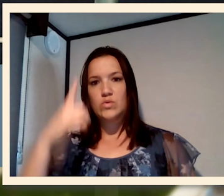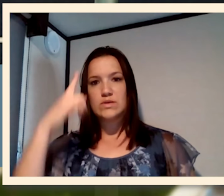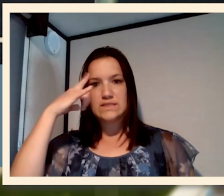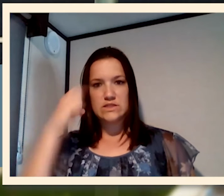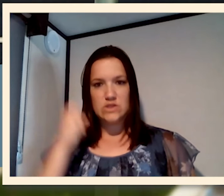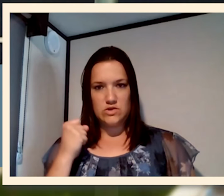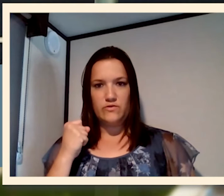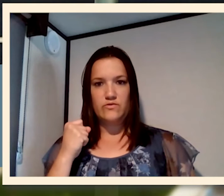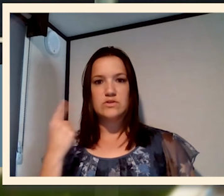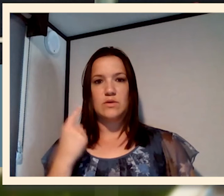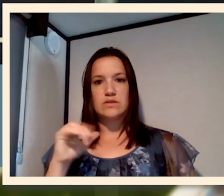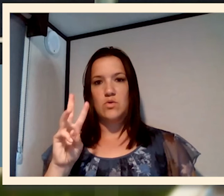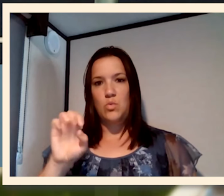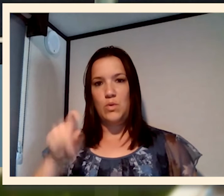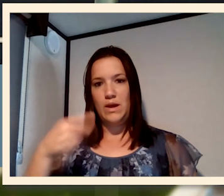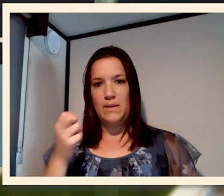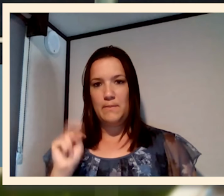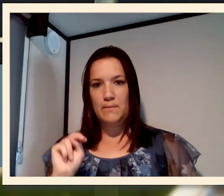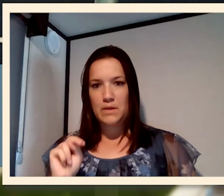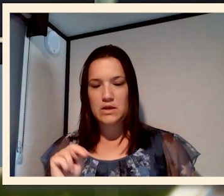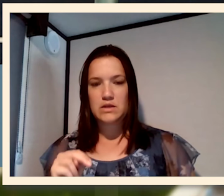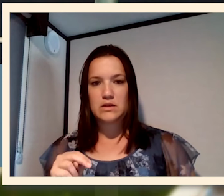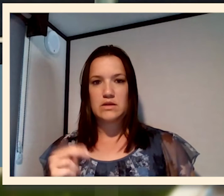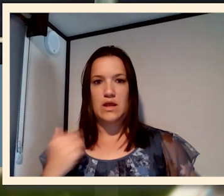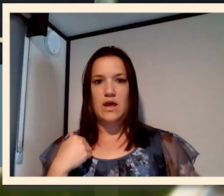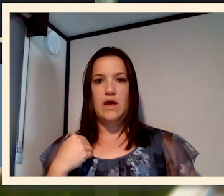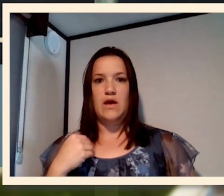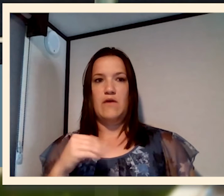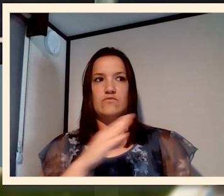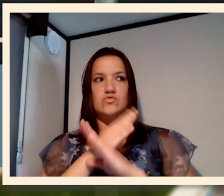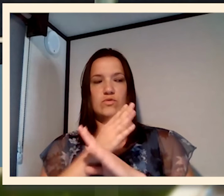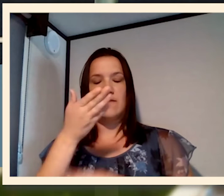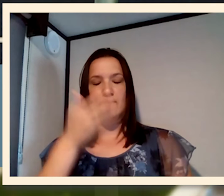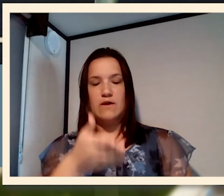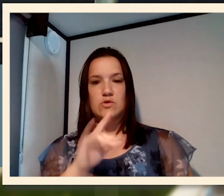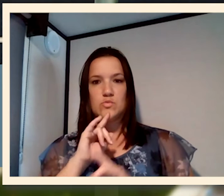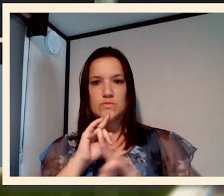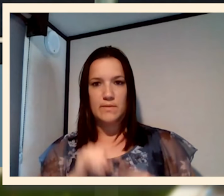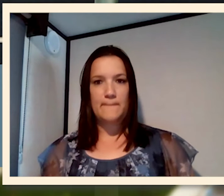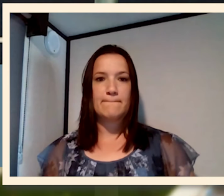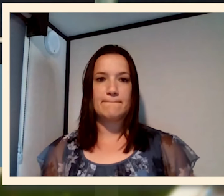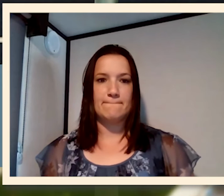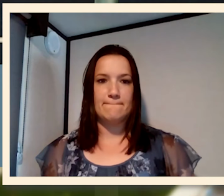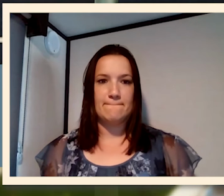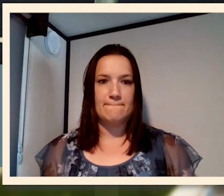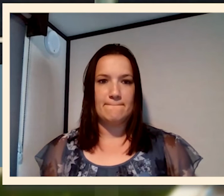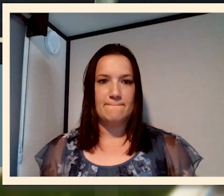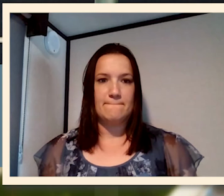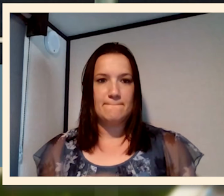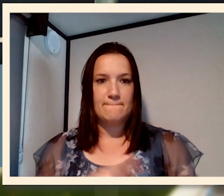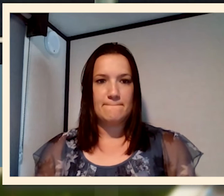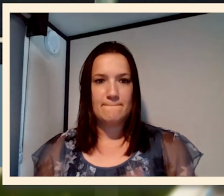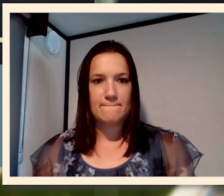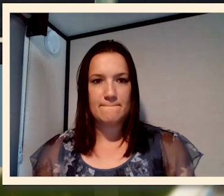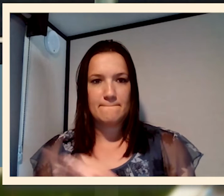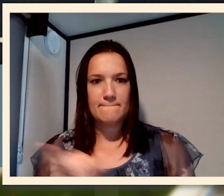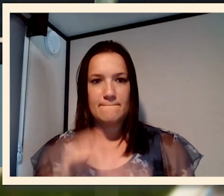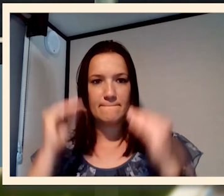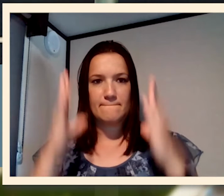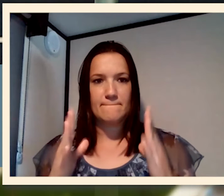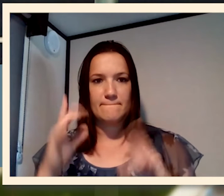agitated person, or code silver, where you could have a weapon involved, to be able to have security there that can respond right away.